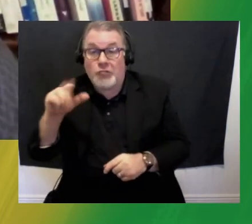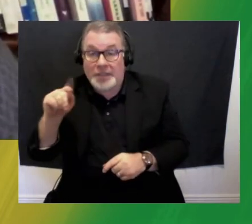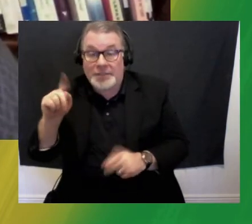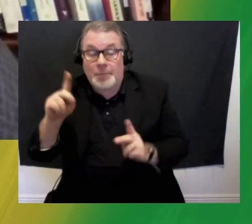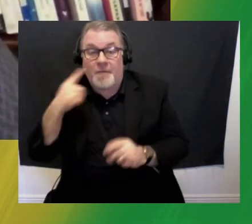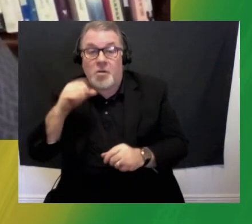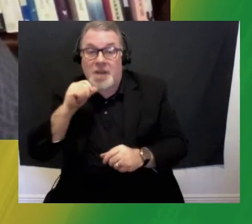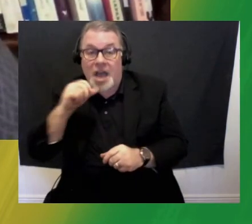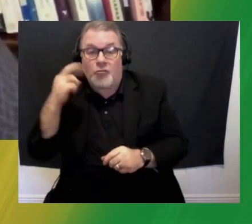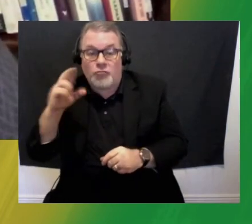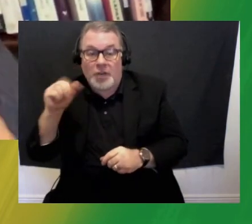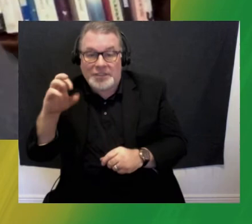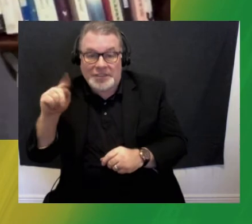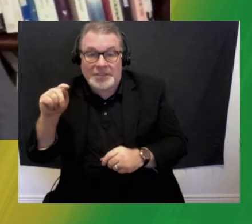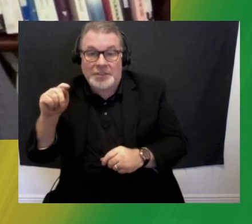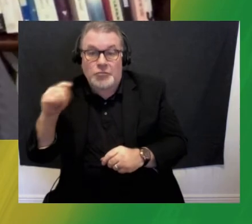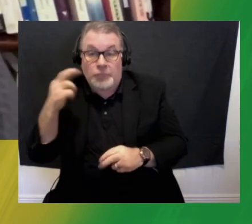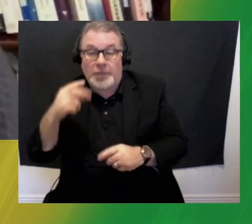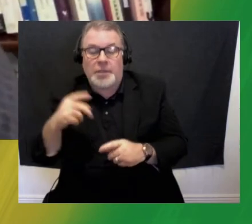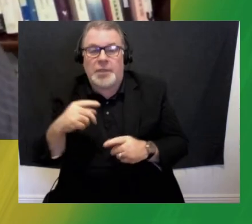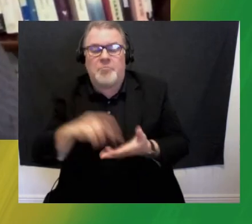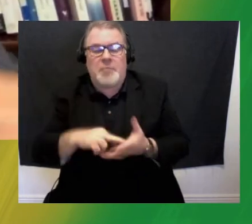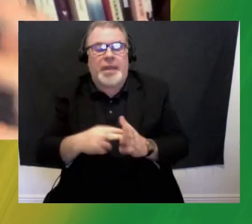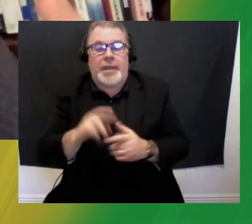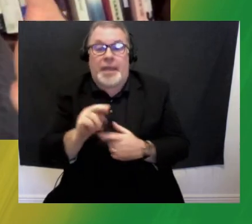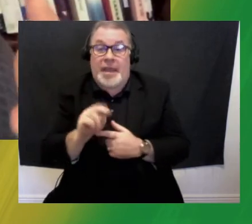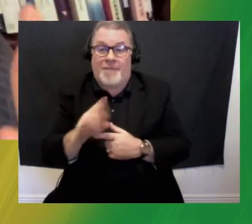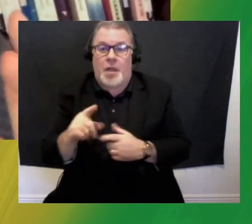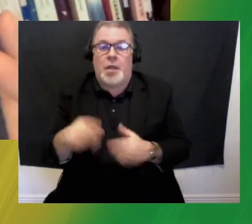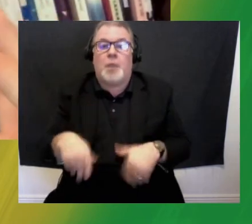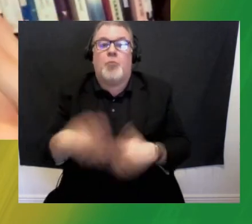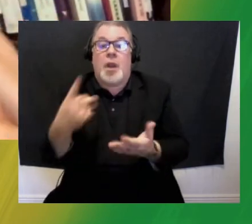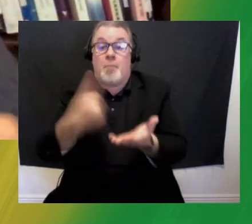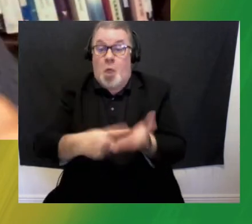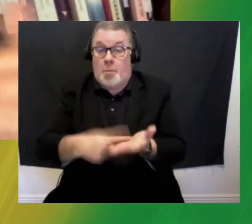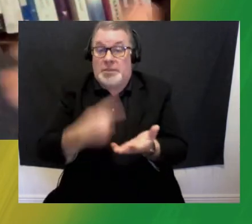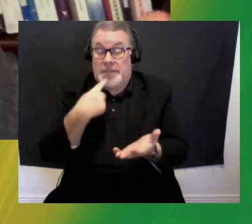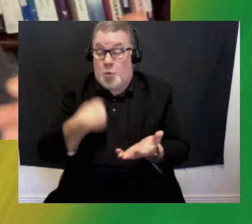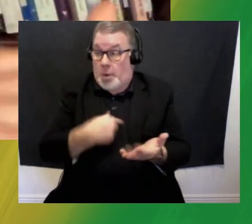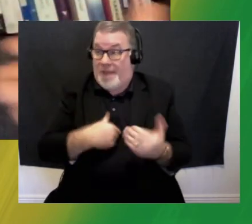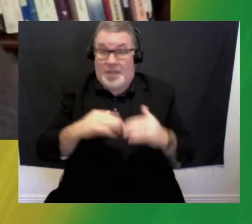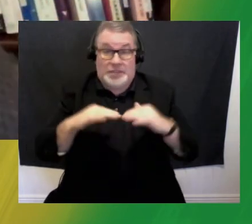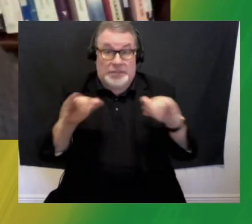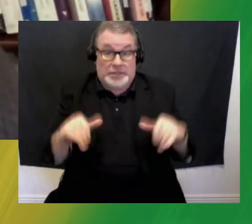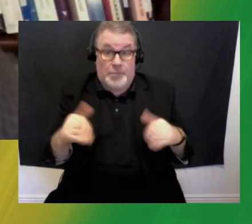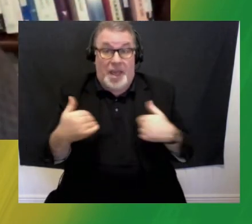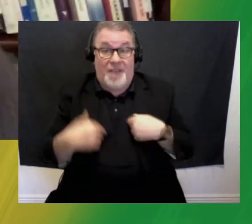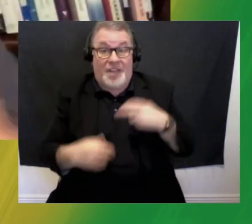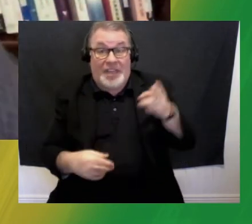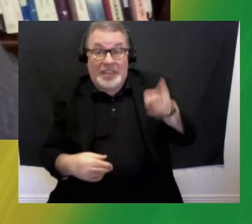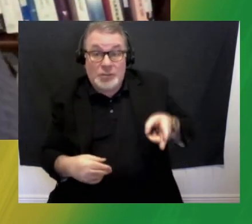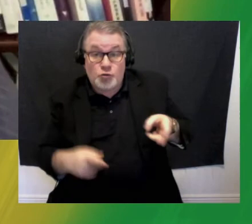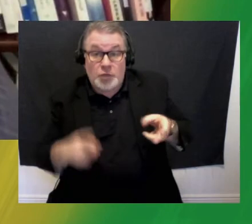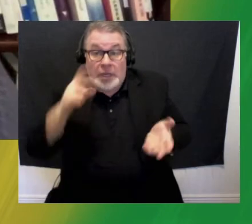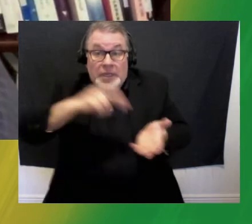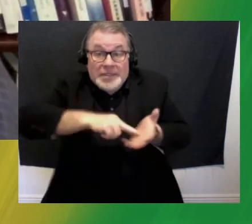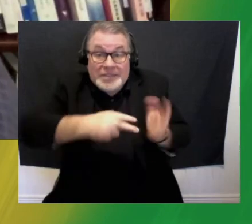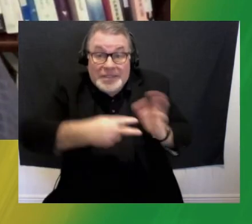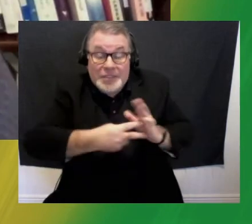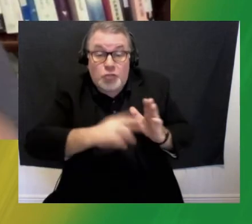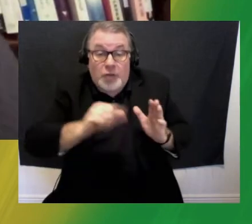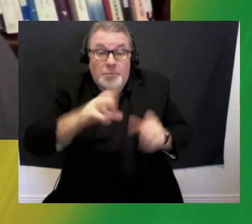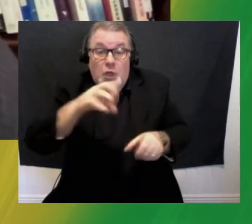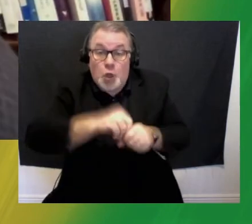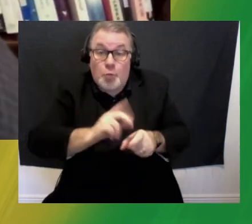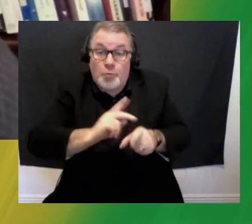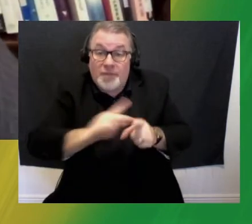about the National Football League, basically making the argument that we have a system which has a history of deliberate racism, including in professional